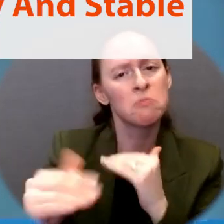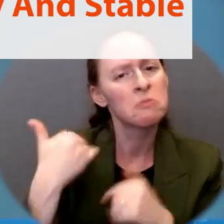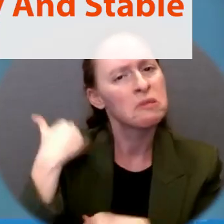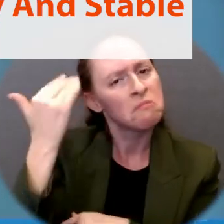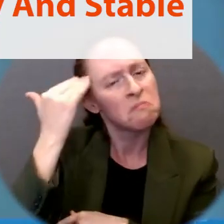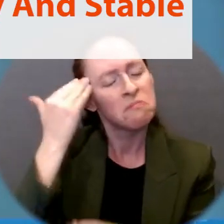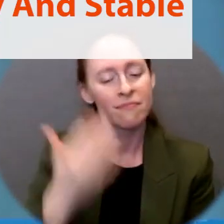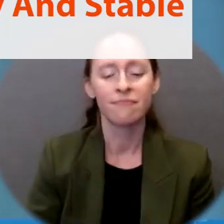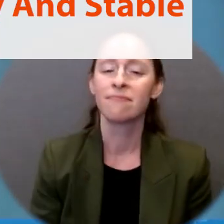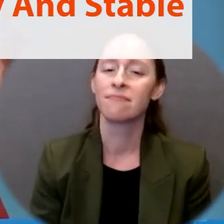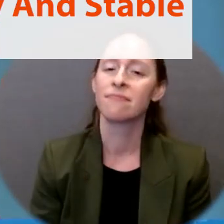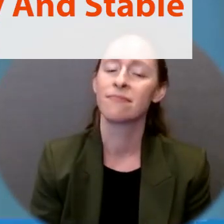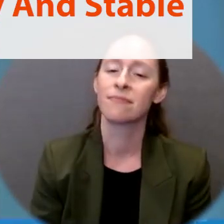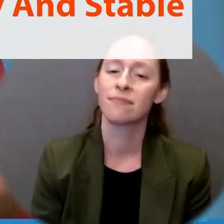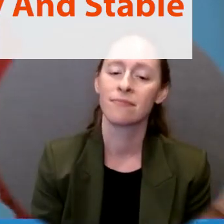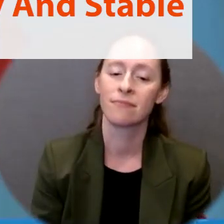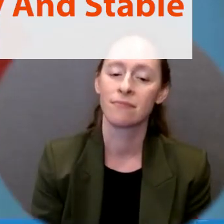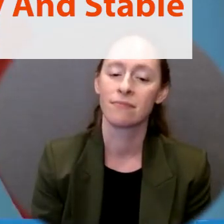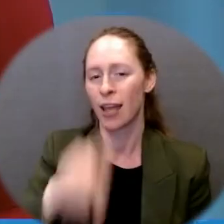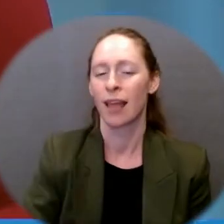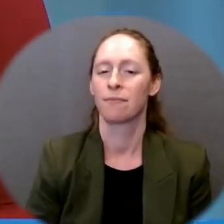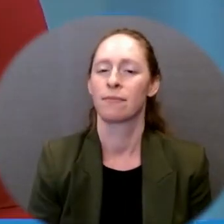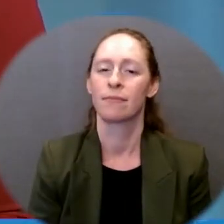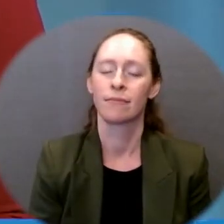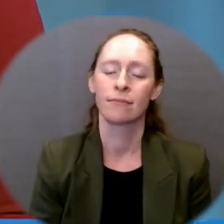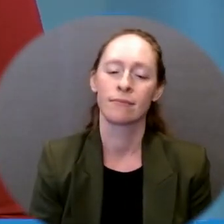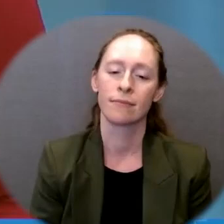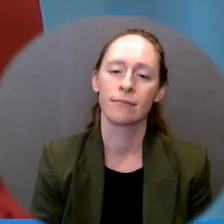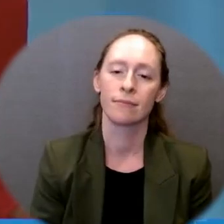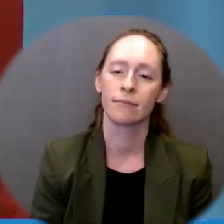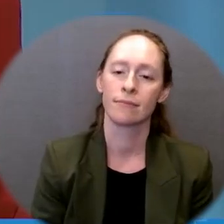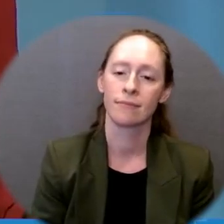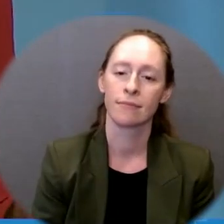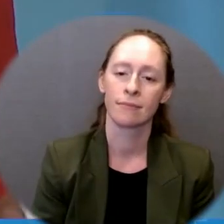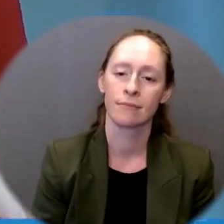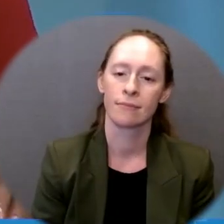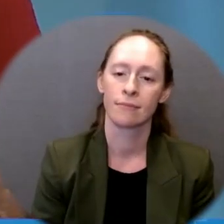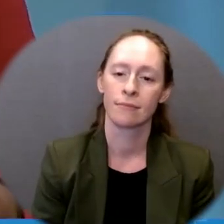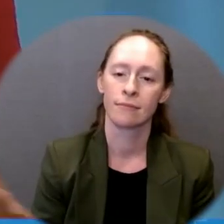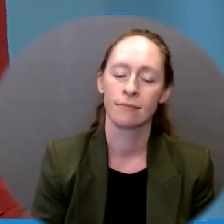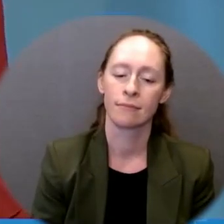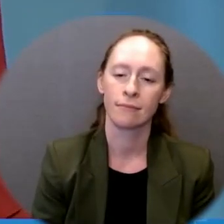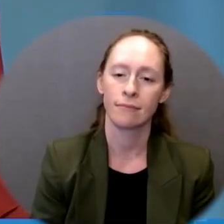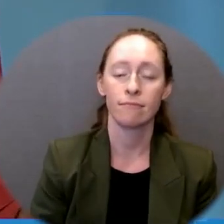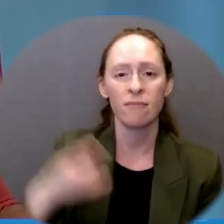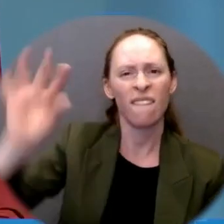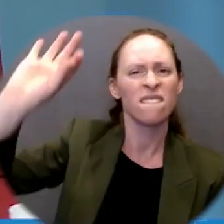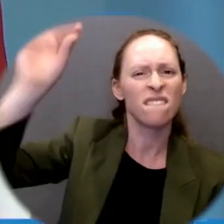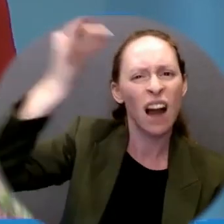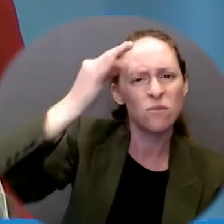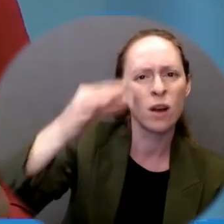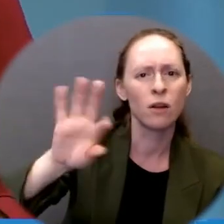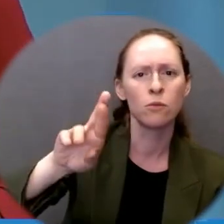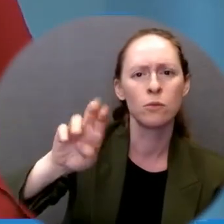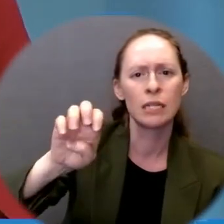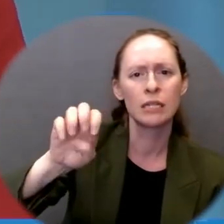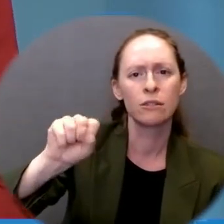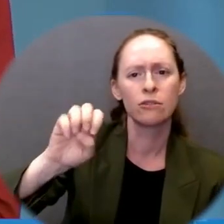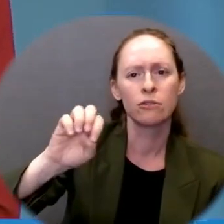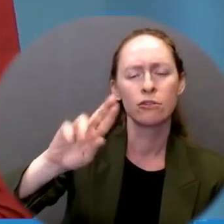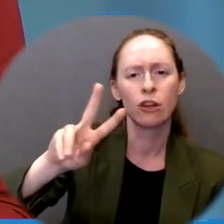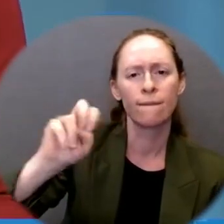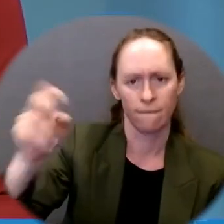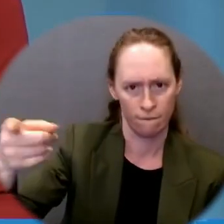seeing and in the process of moving the economy into. So the Federal Reserve is saying that the economy will significantly slow down